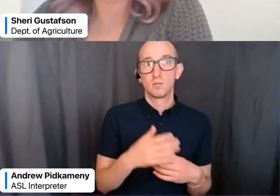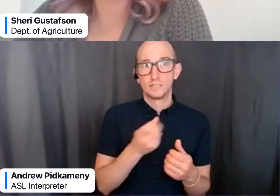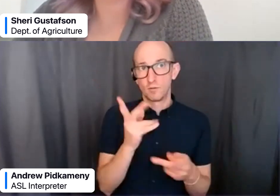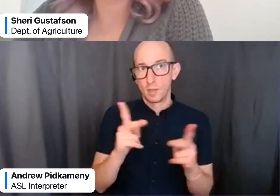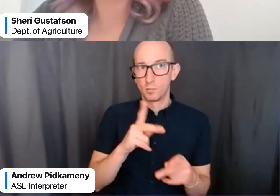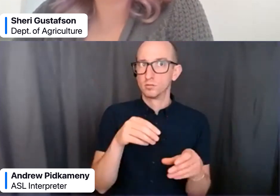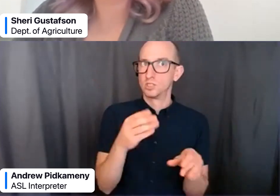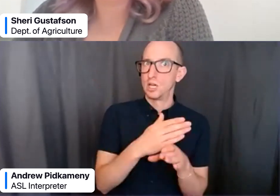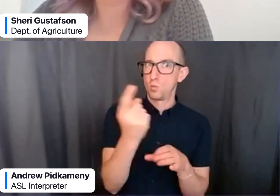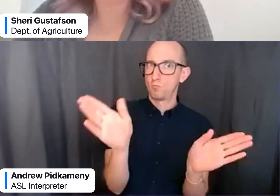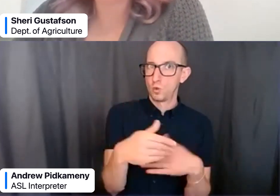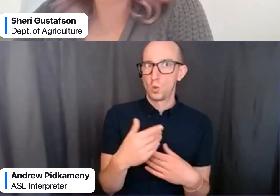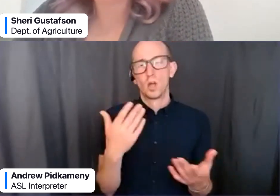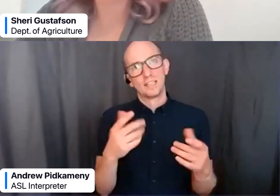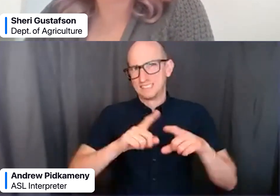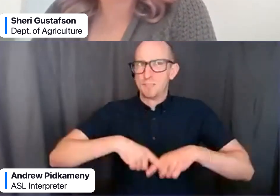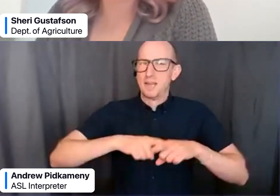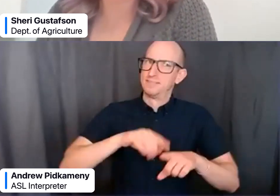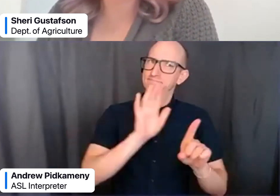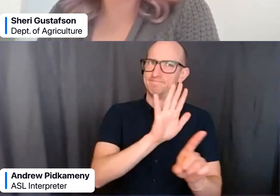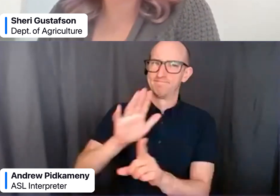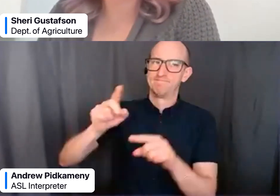some questions. Okay.